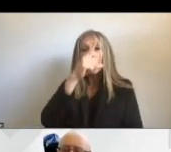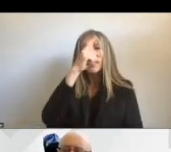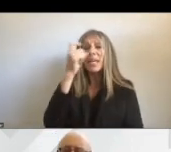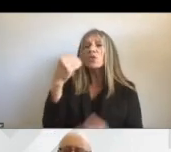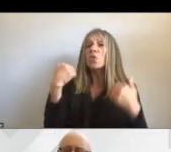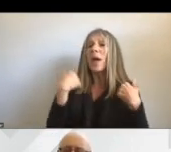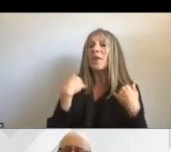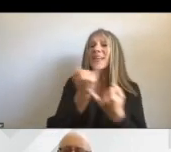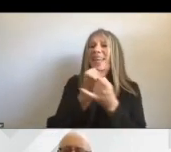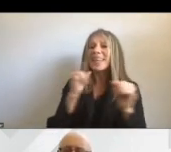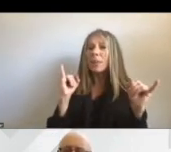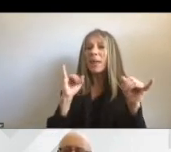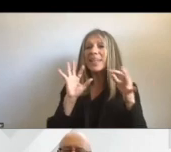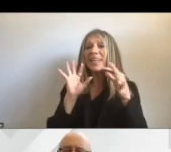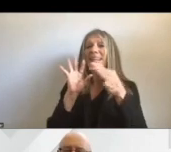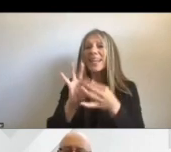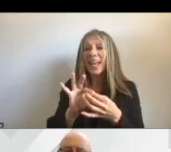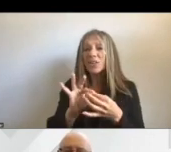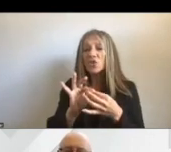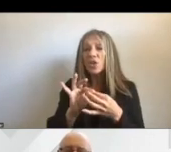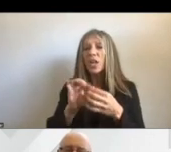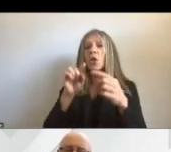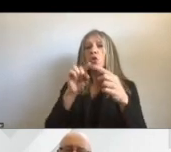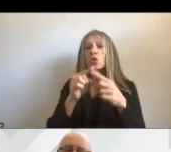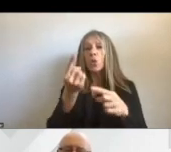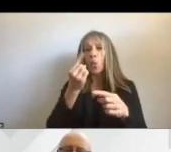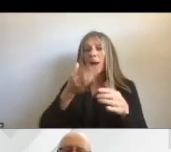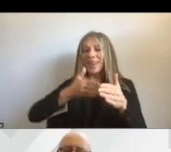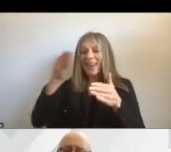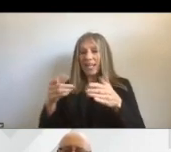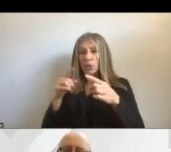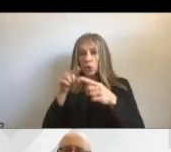slope requirements previously.